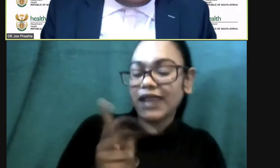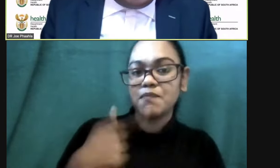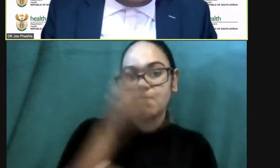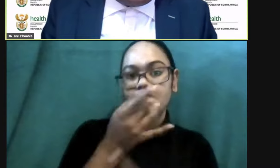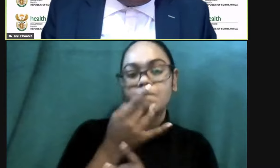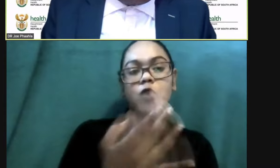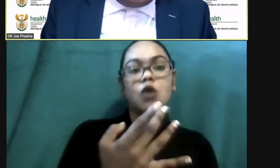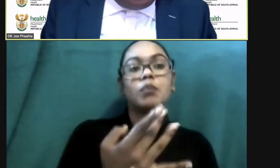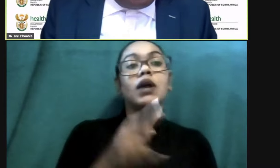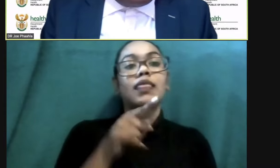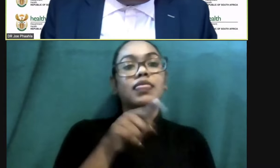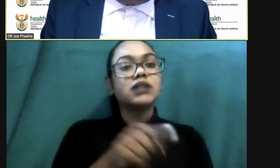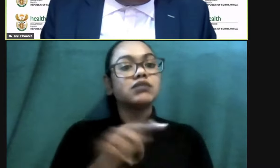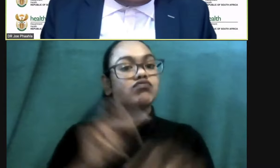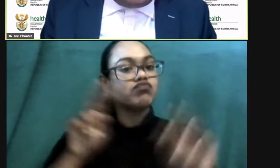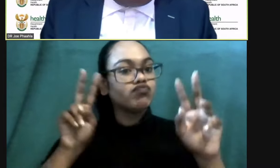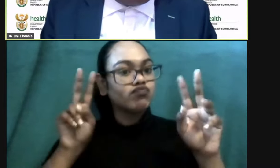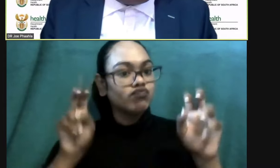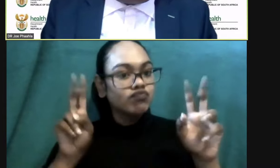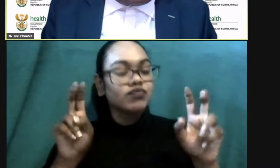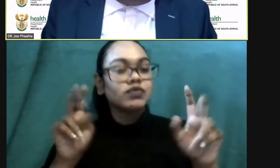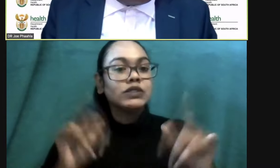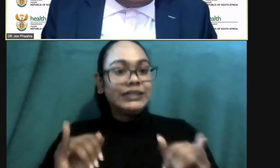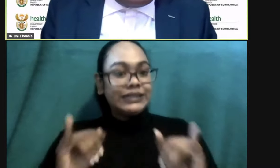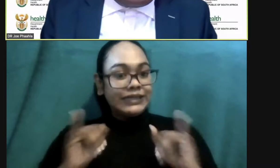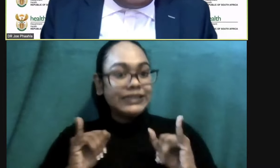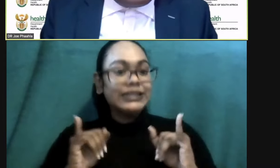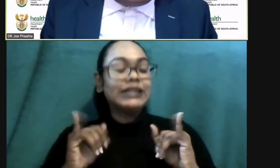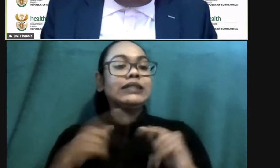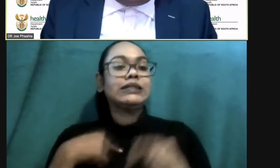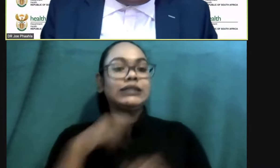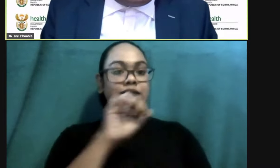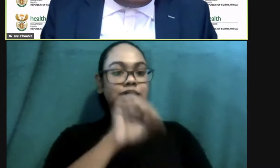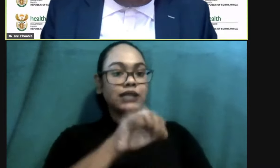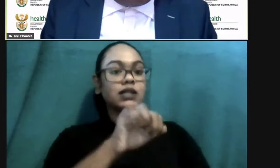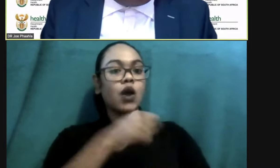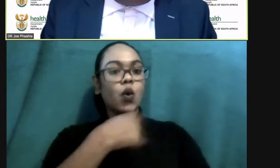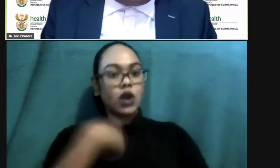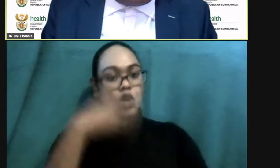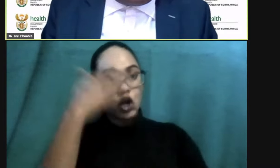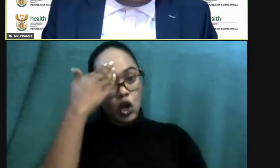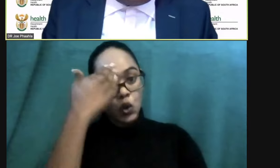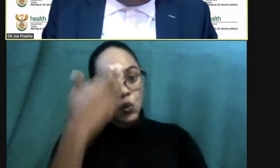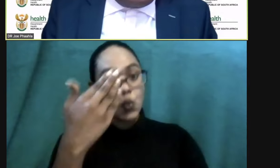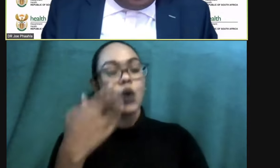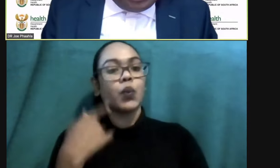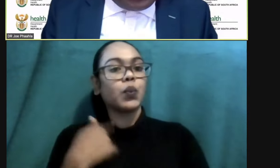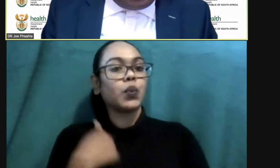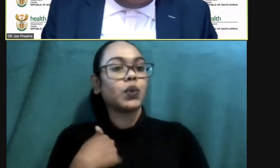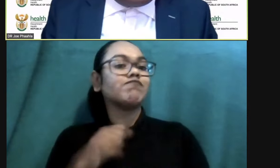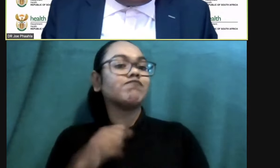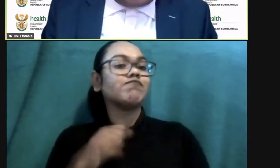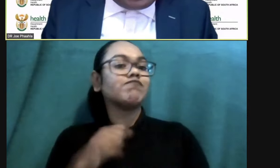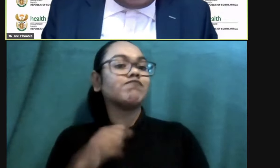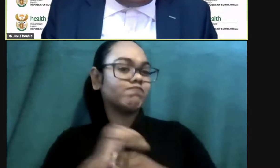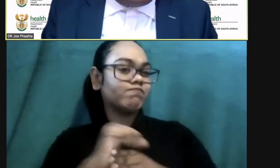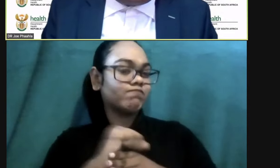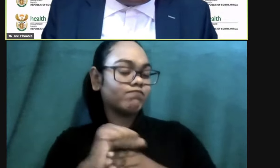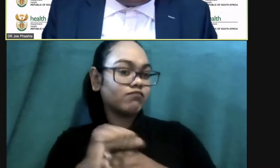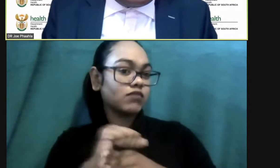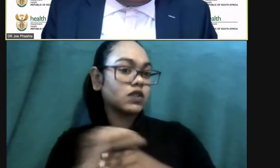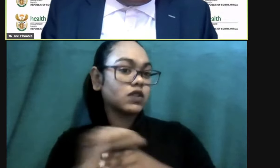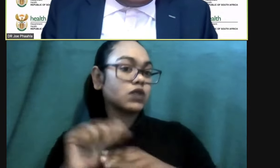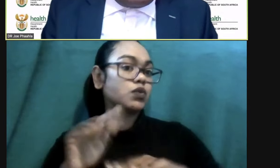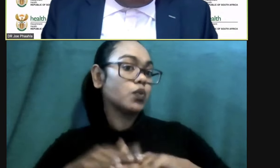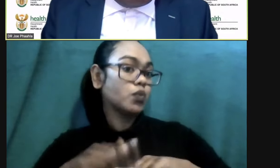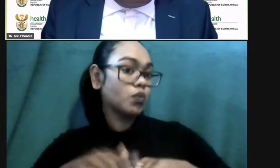major threat, we know the non-pharmaceutical interventions we've been practicing. We need to tighten